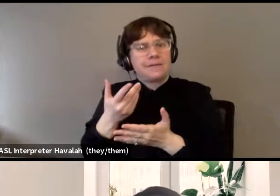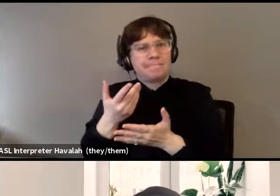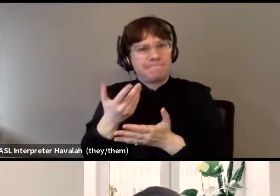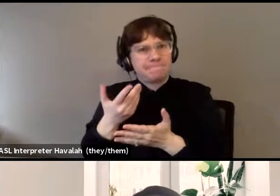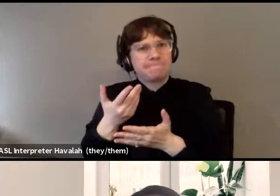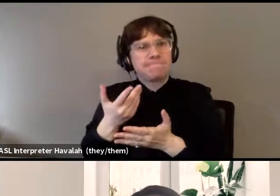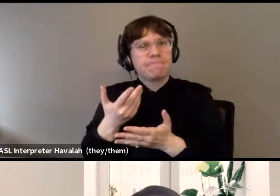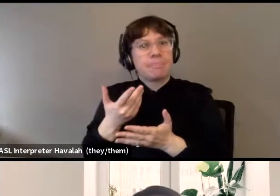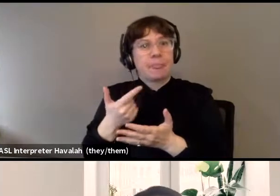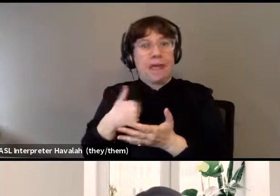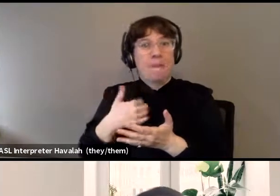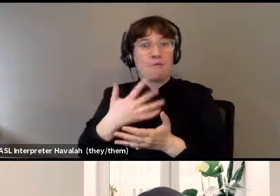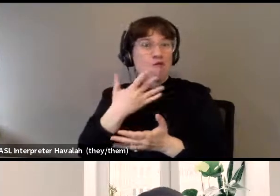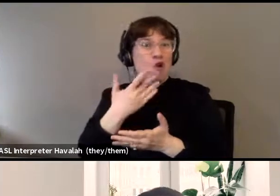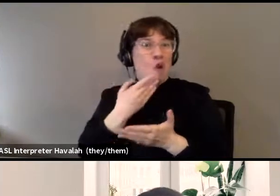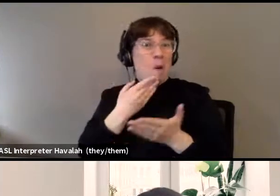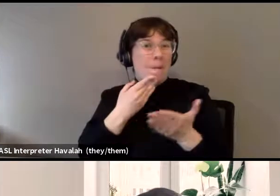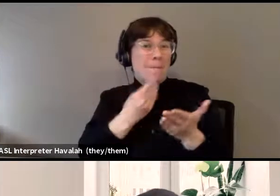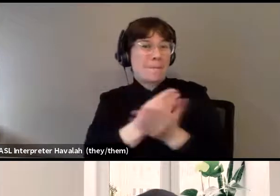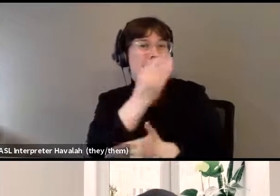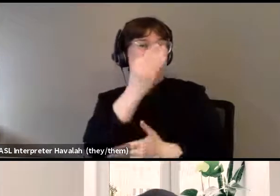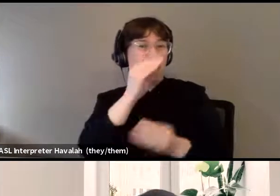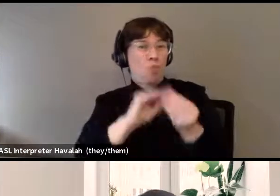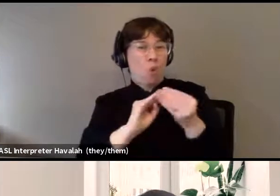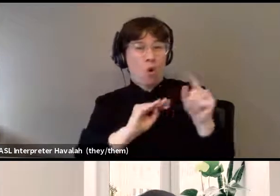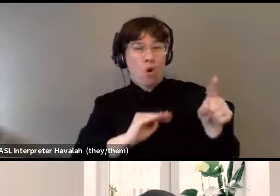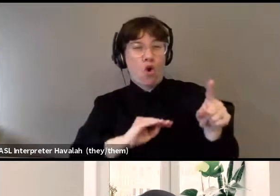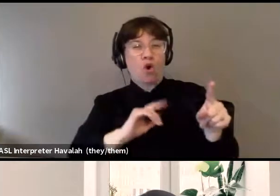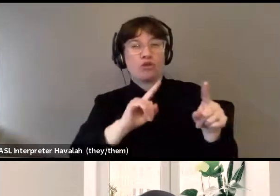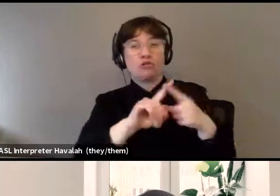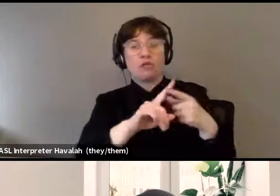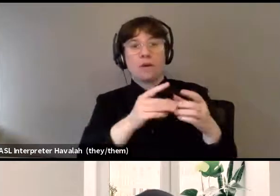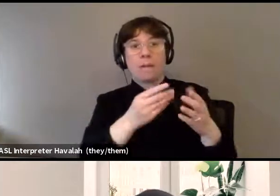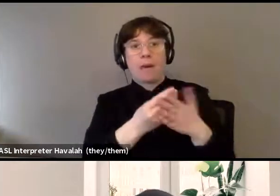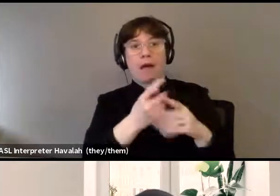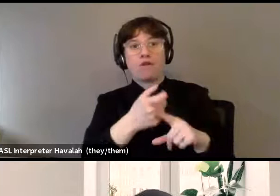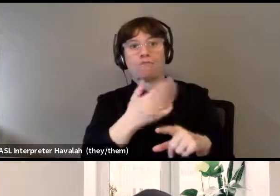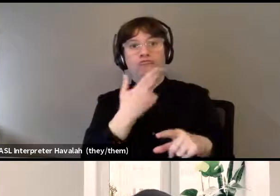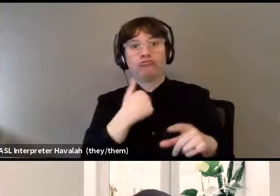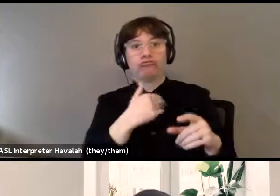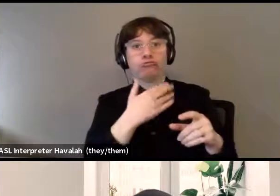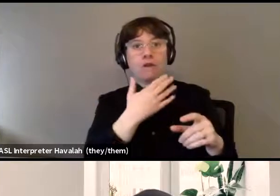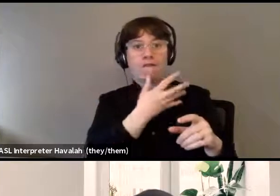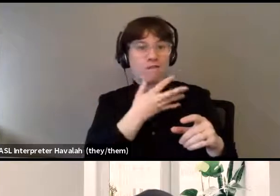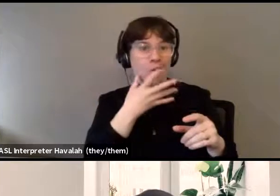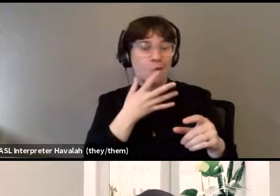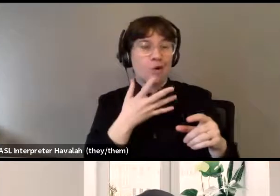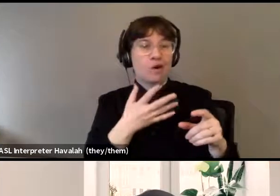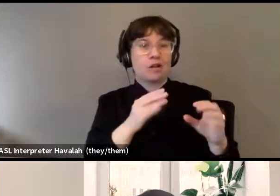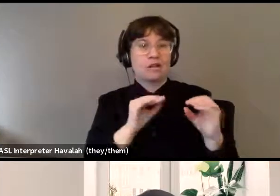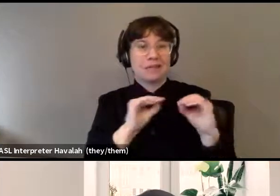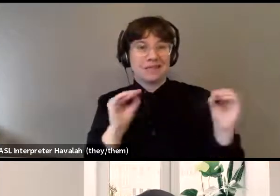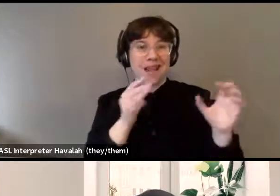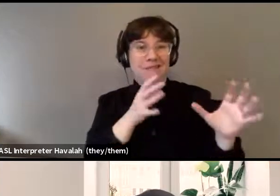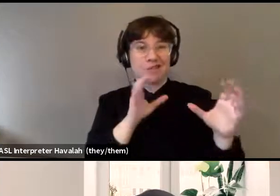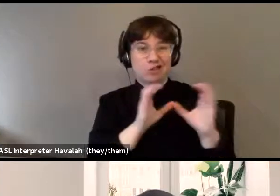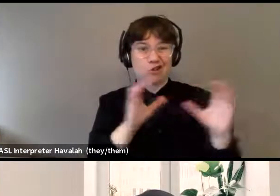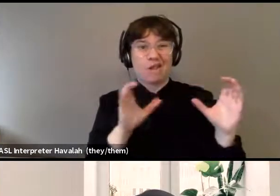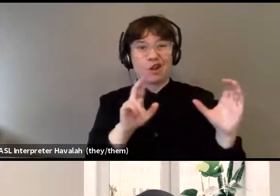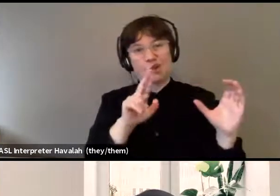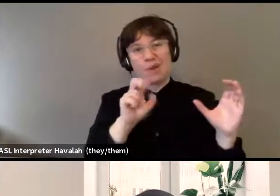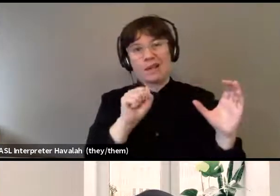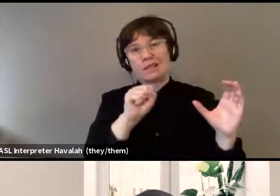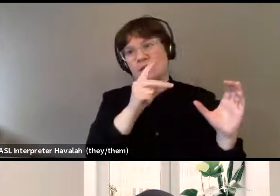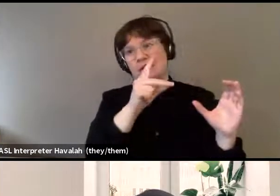would rather pay more to buy from a small farmer who does not have the